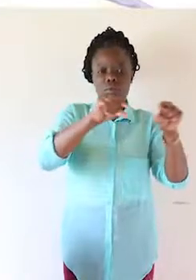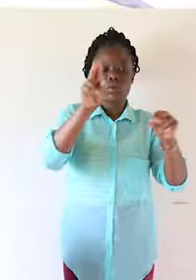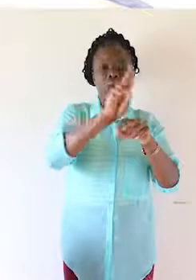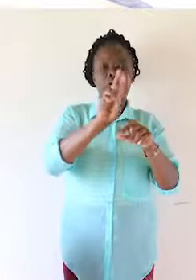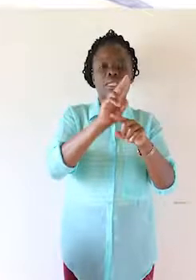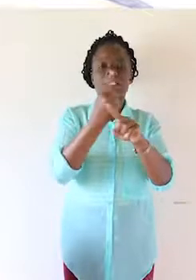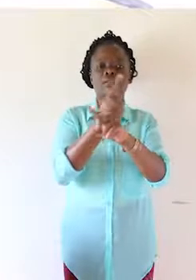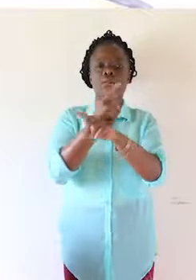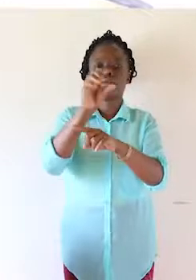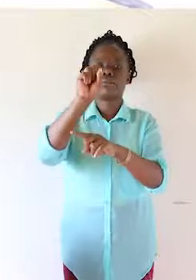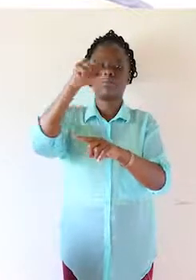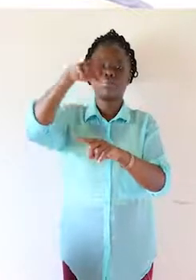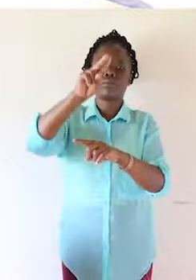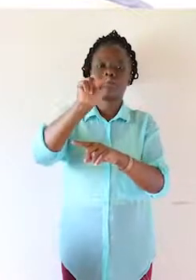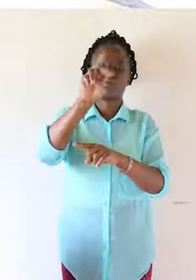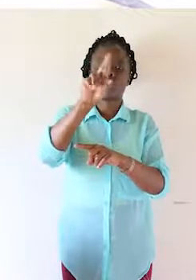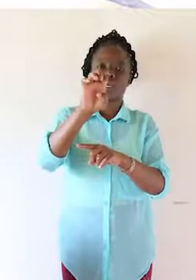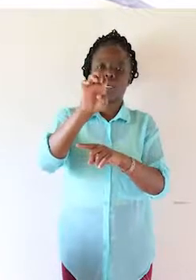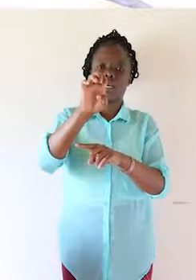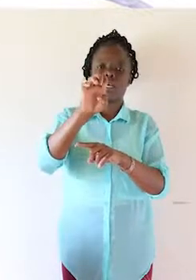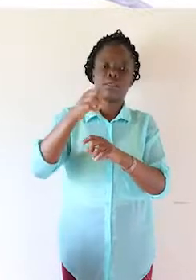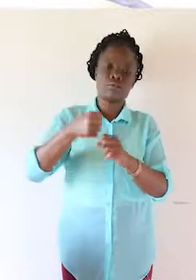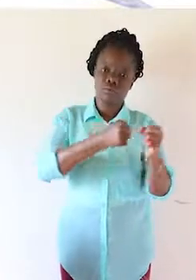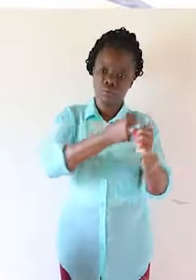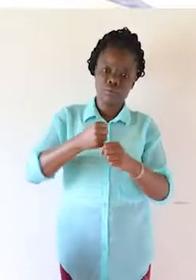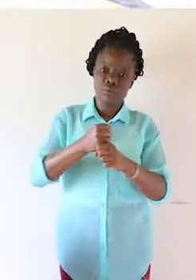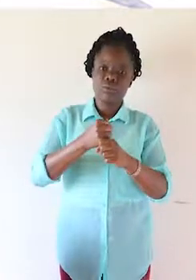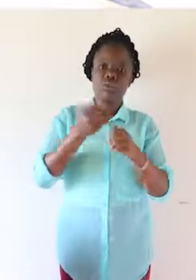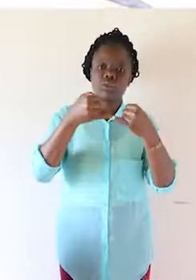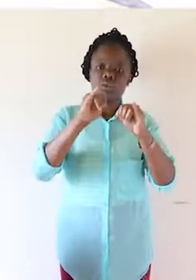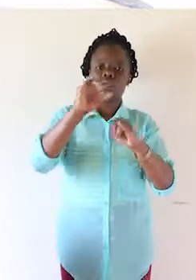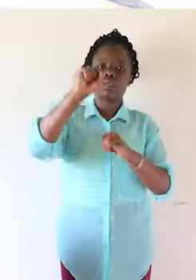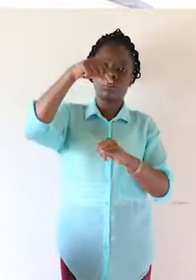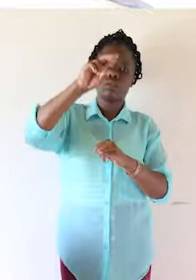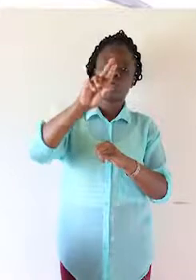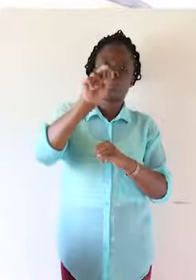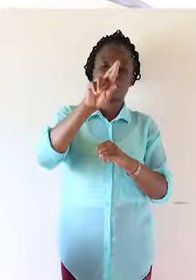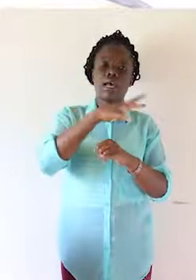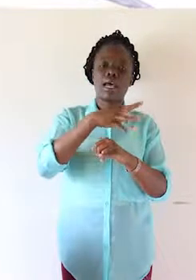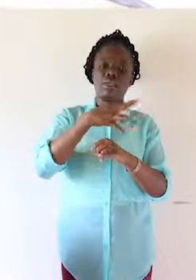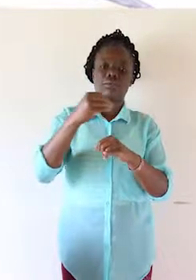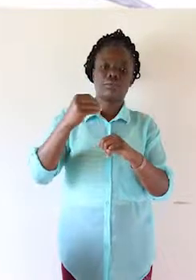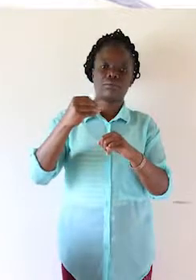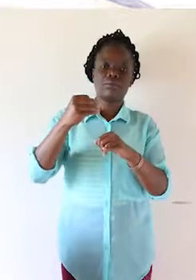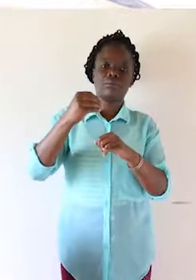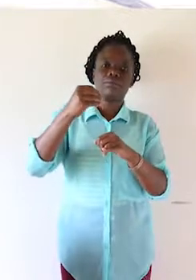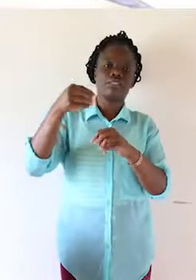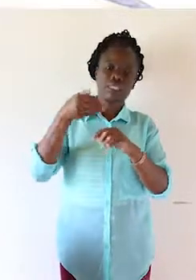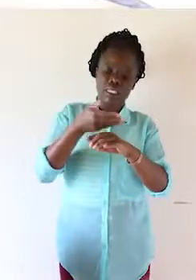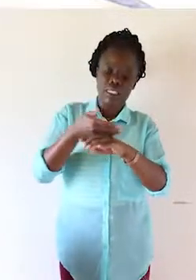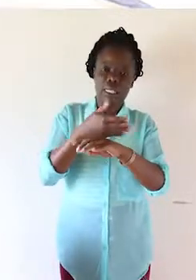rails using bevel square, tenon saw, tri-square, chisel and